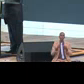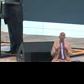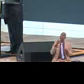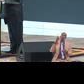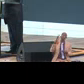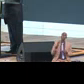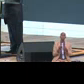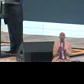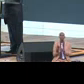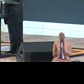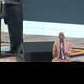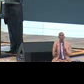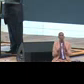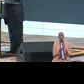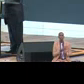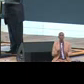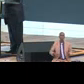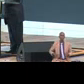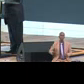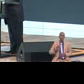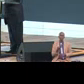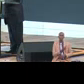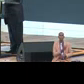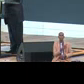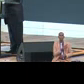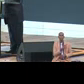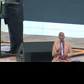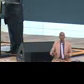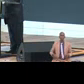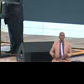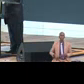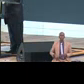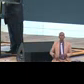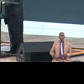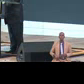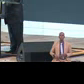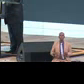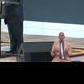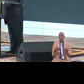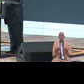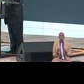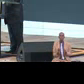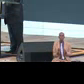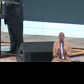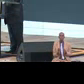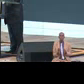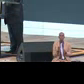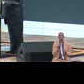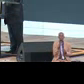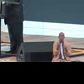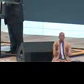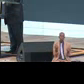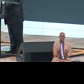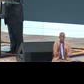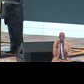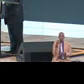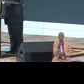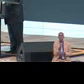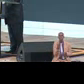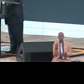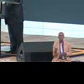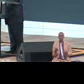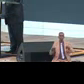unto God through Jesus Christ our Lord. Let not sin